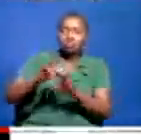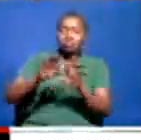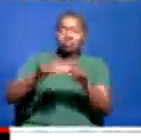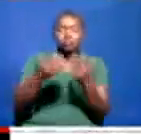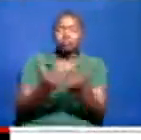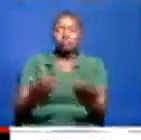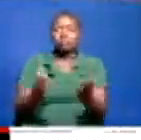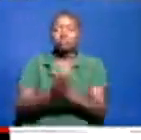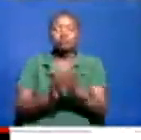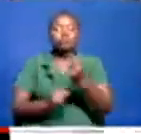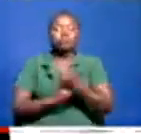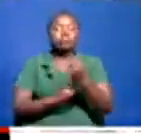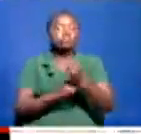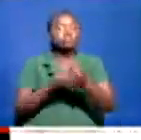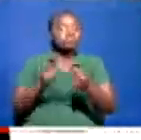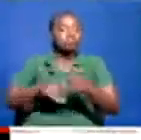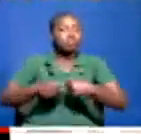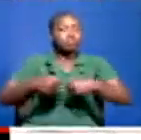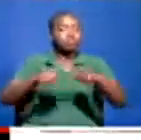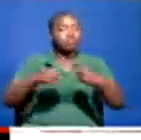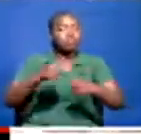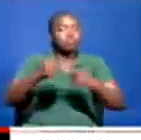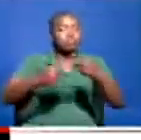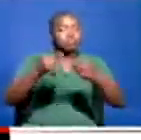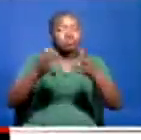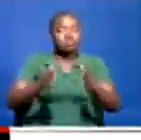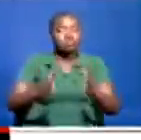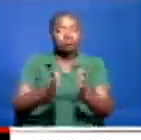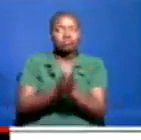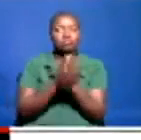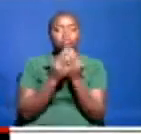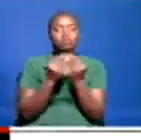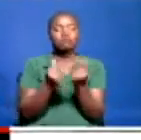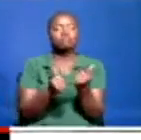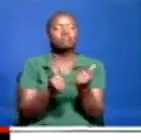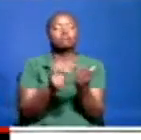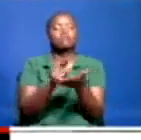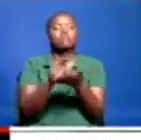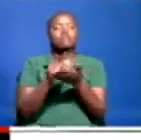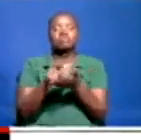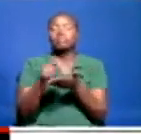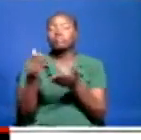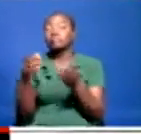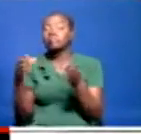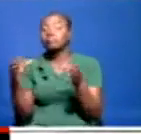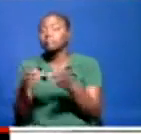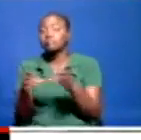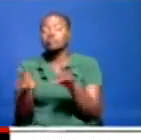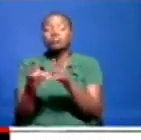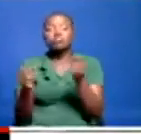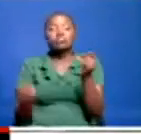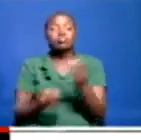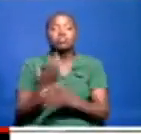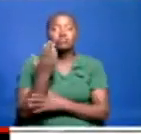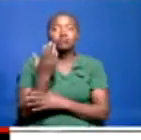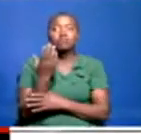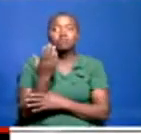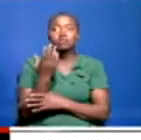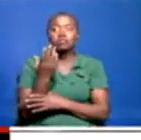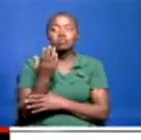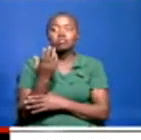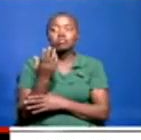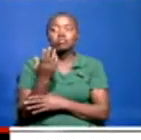support women and bodaboda operators with soft loans. Viwanda vingine tutaanzisha. Yale mbaye